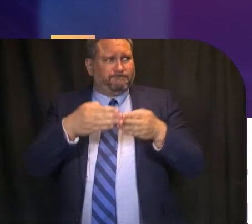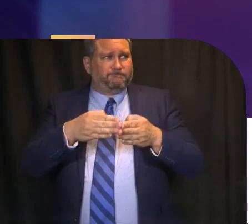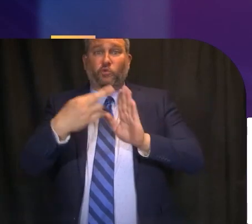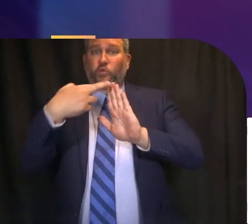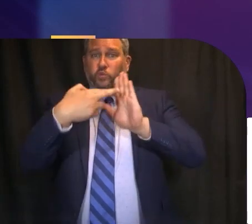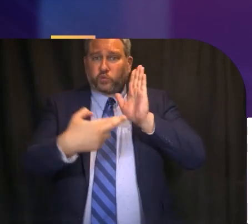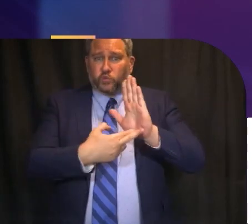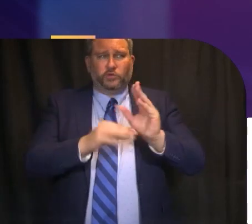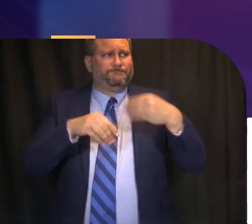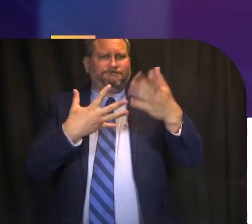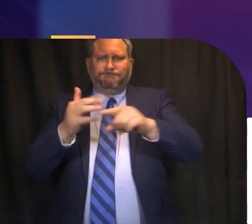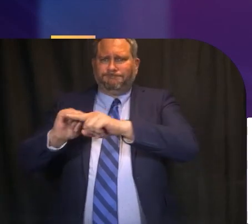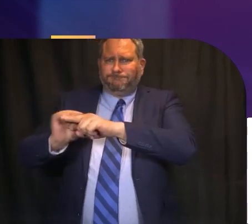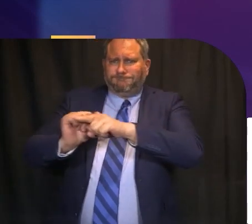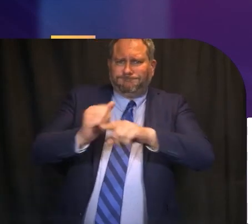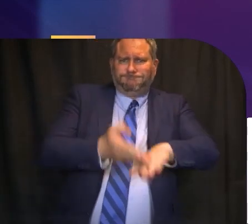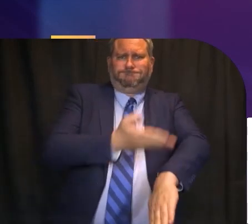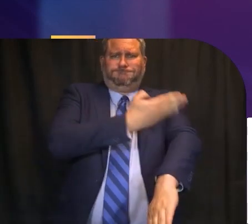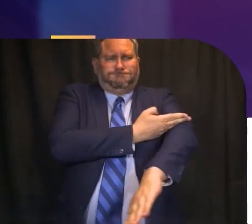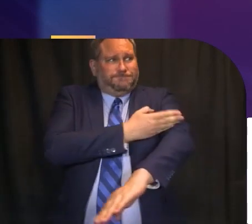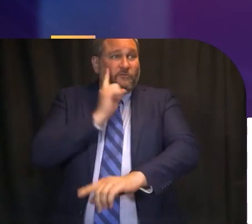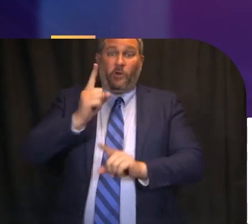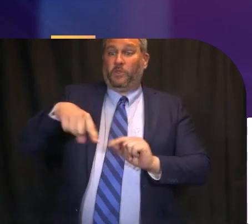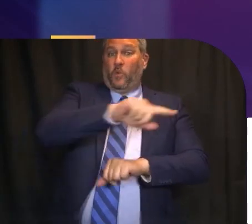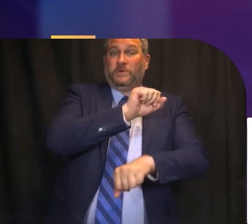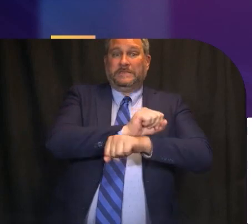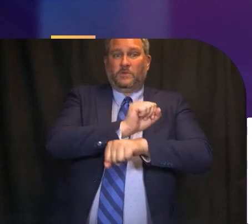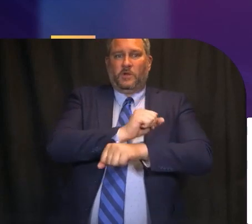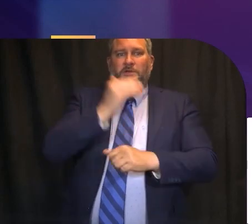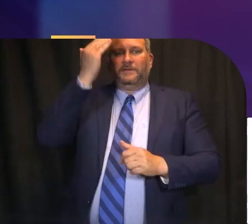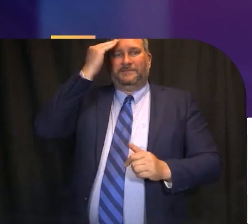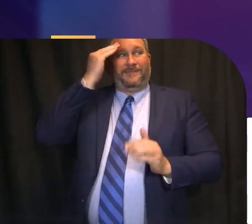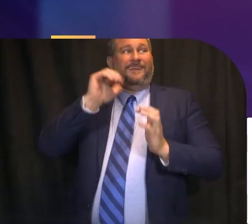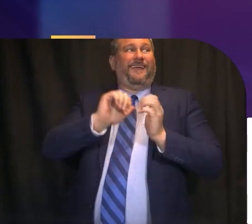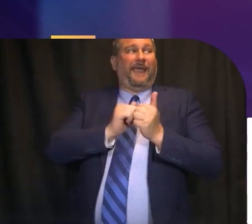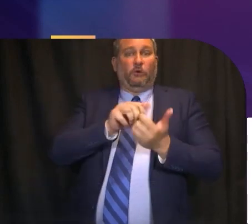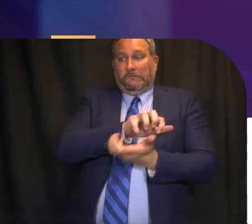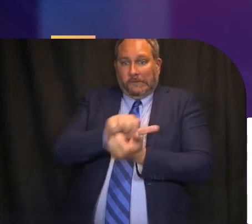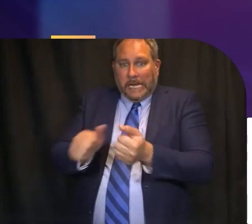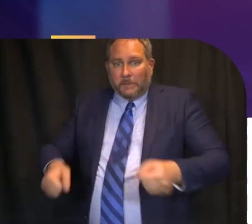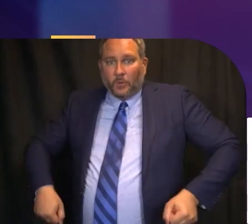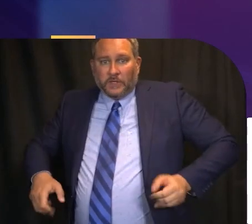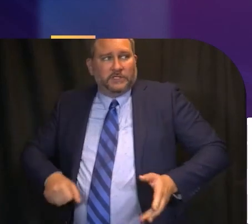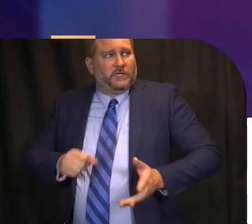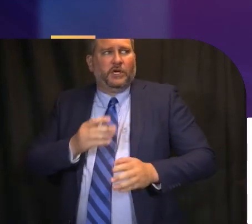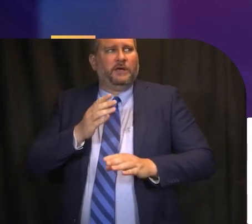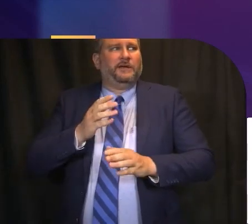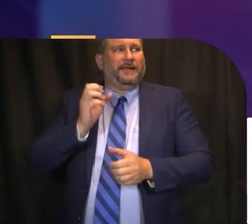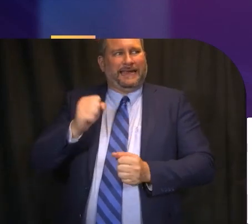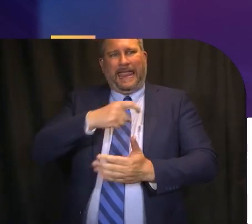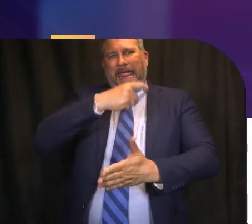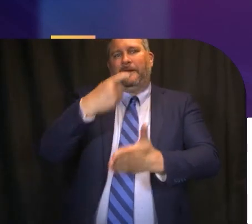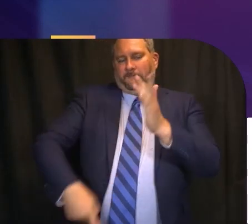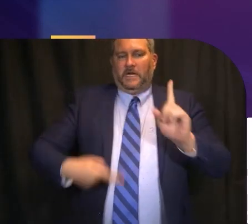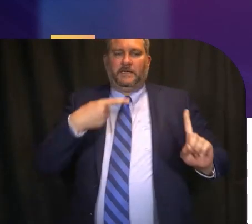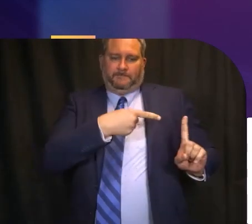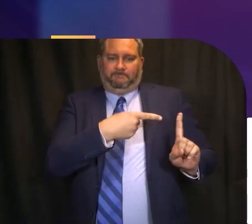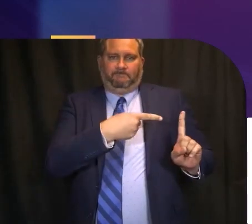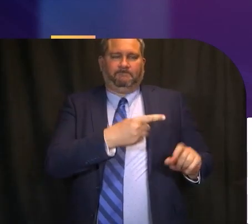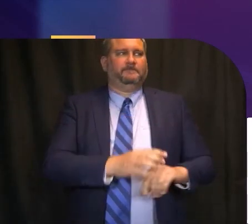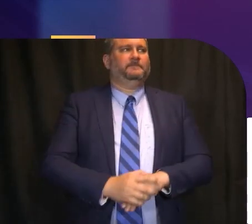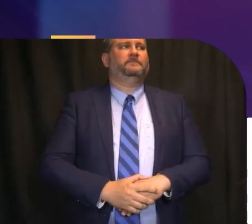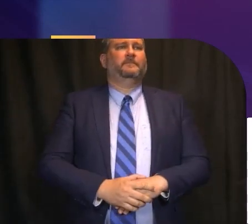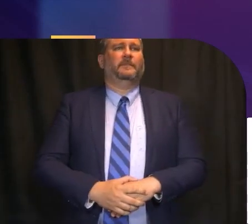wheelchairs a violation, subject to fines. We're also using funding from the President's historic bipartisan infrastructure law to roll